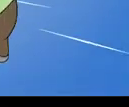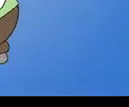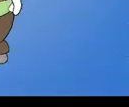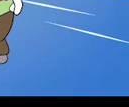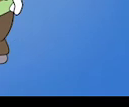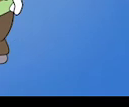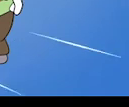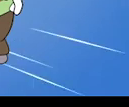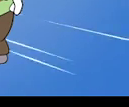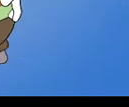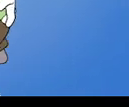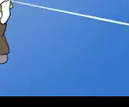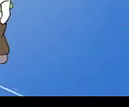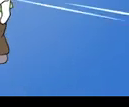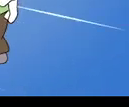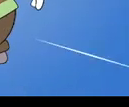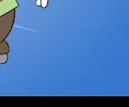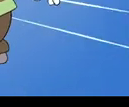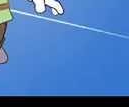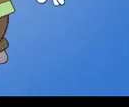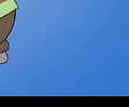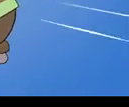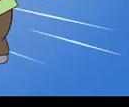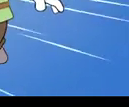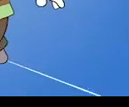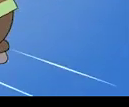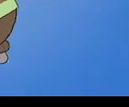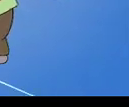Welcome and study with Tanzania Institute of Education.